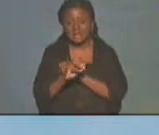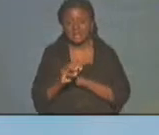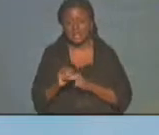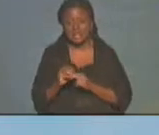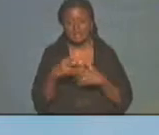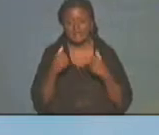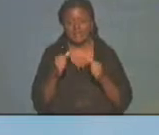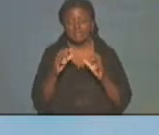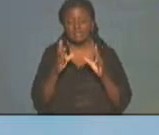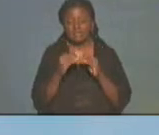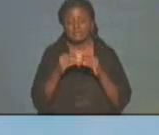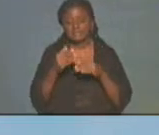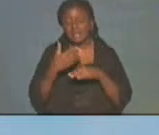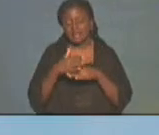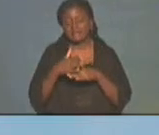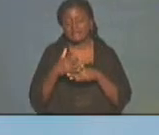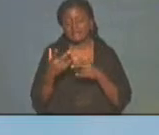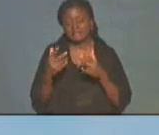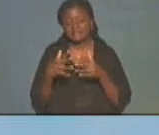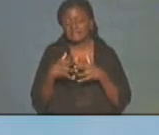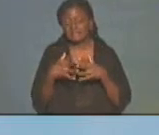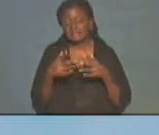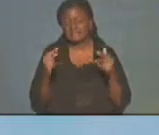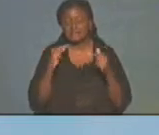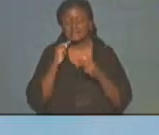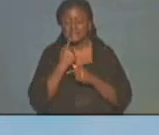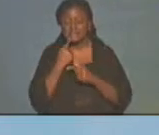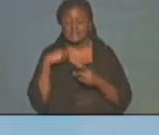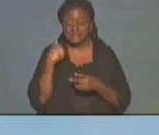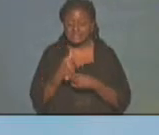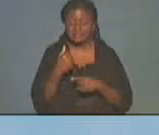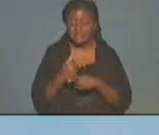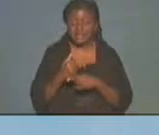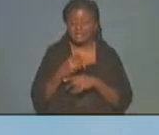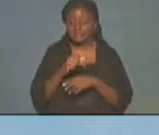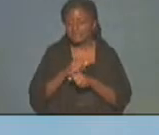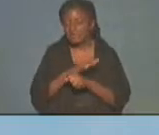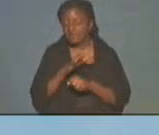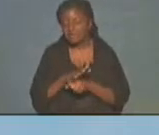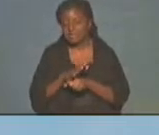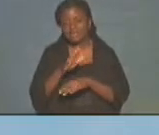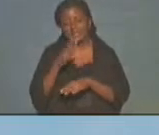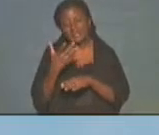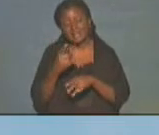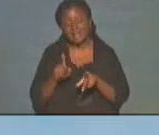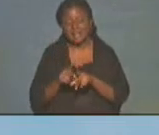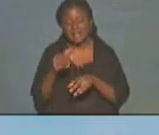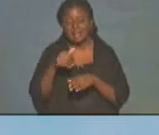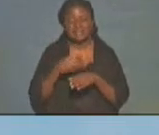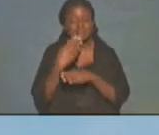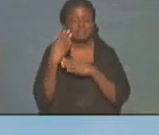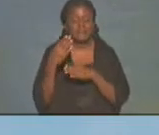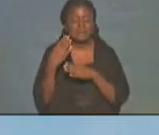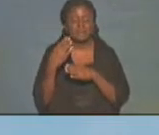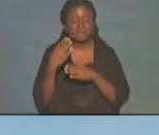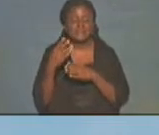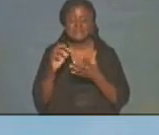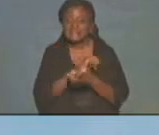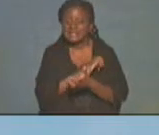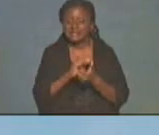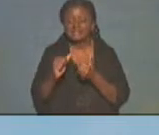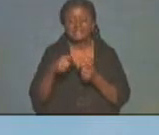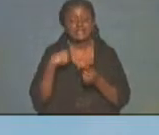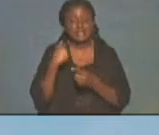staggering impact on regional territories like the Bahamas. The pandemic unleashed its fury, negatively affecting tourism and the